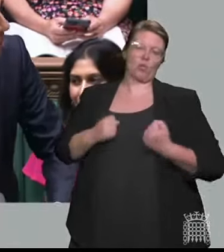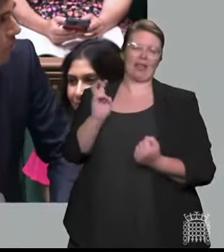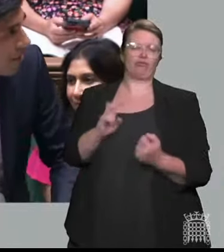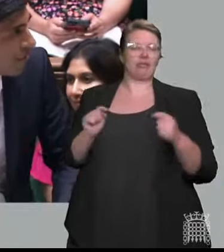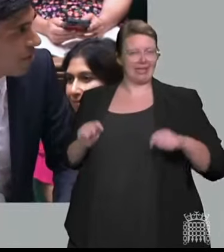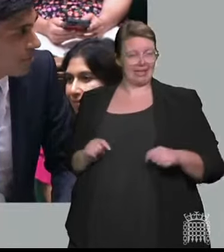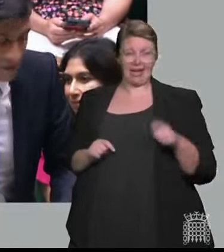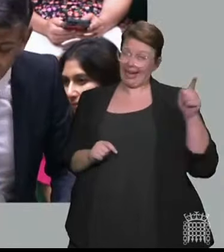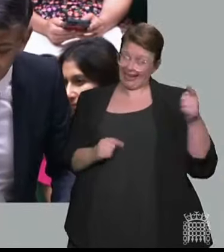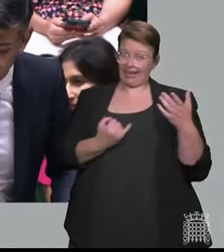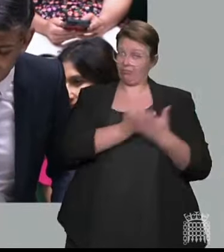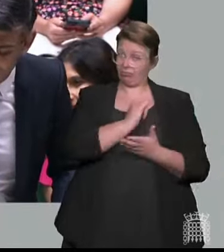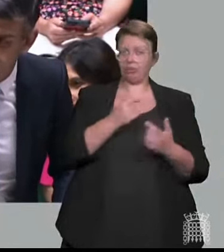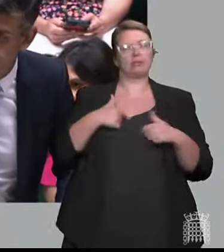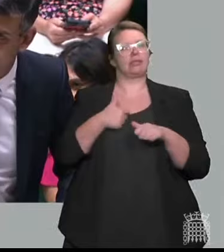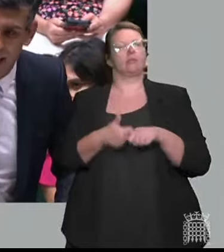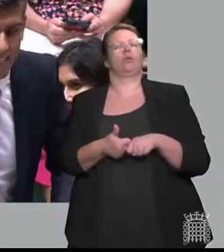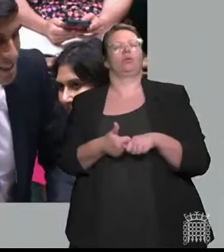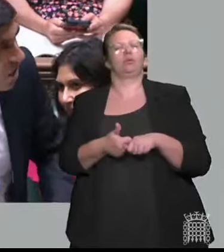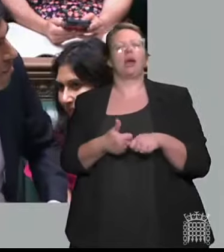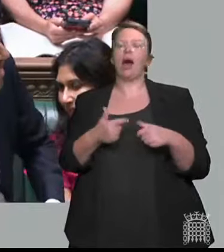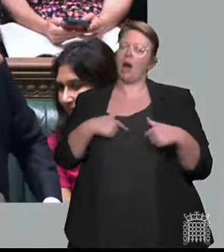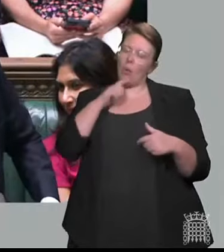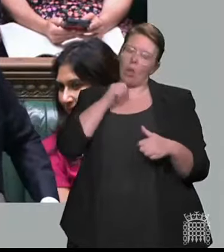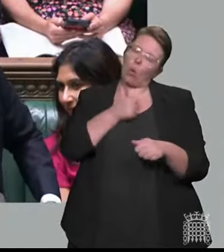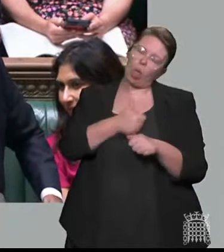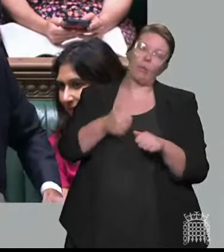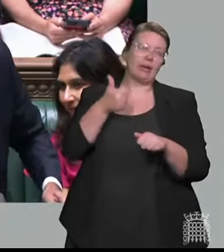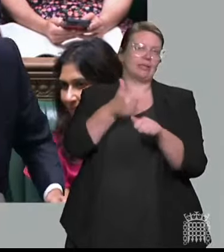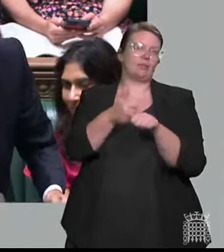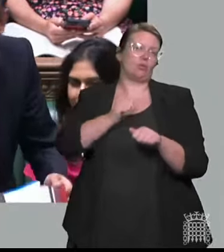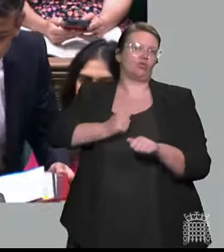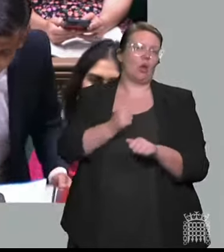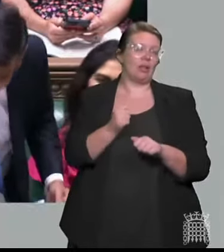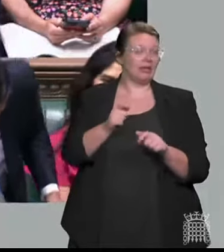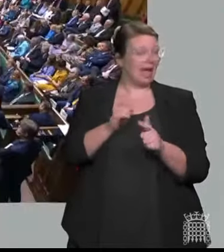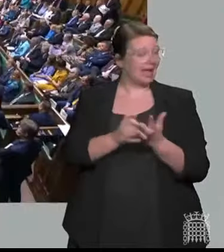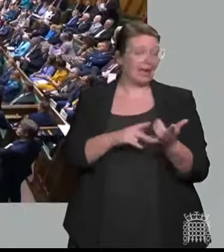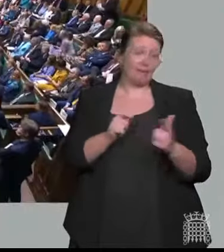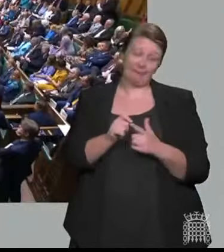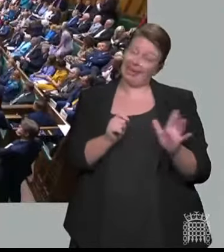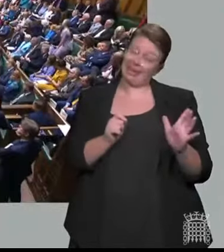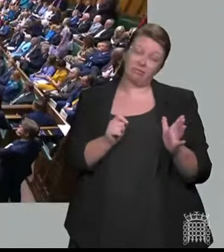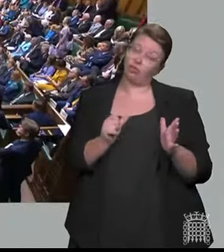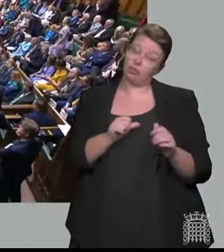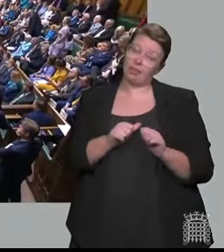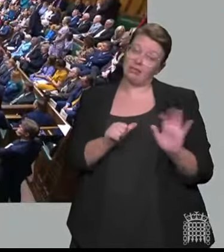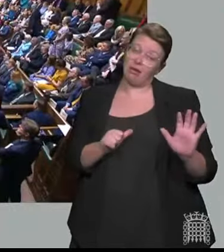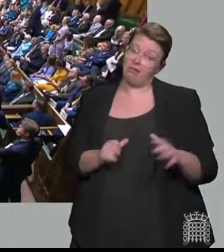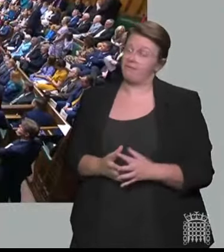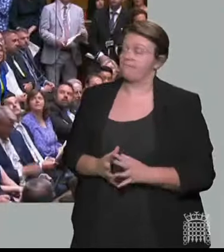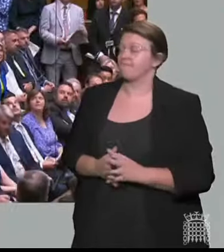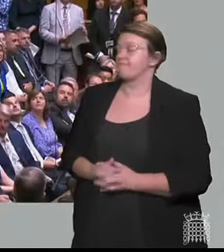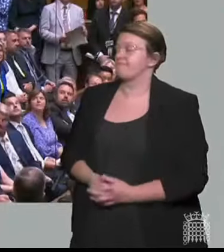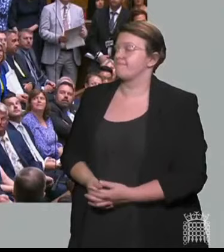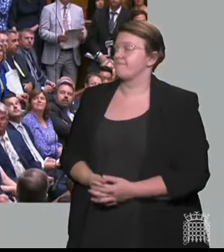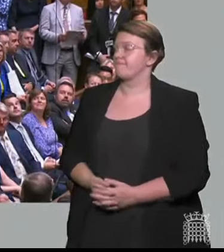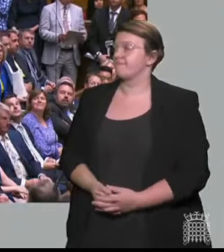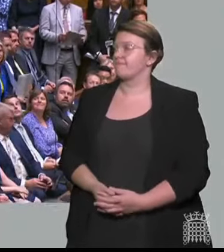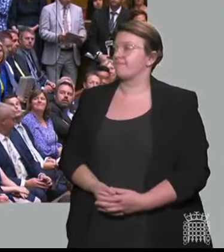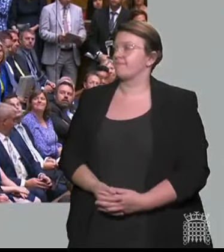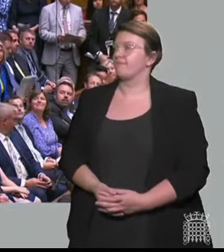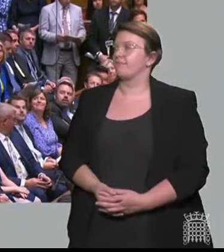always do what's right for the people of Scotland, Mr. Speaker, and it's time the SNP did the same. Thank you, Mr. Speaker. I